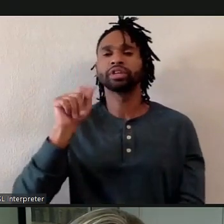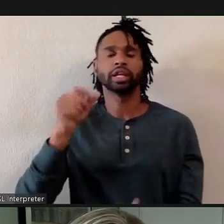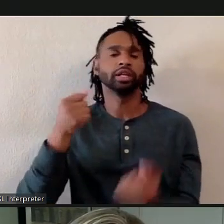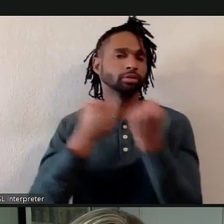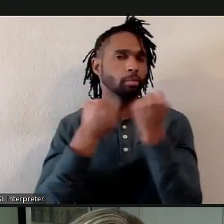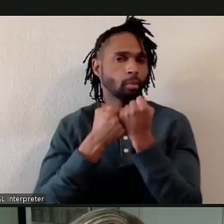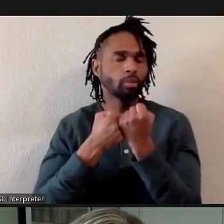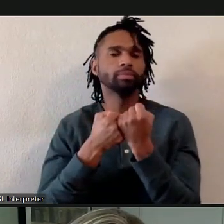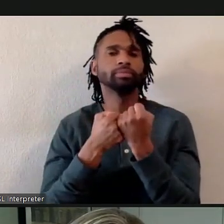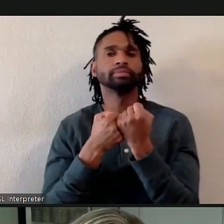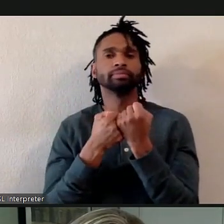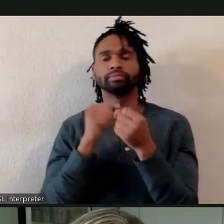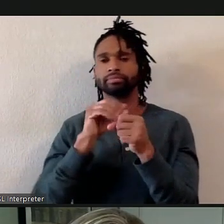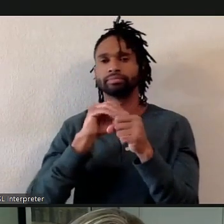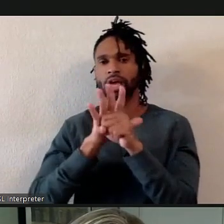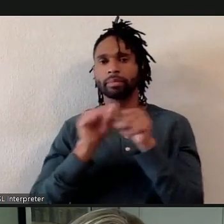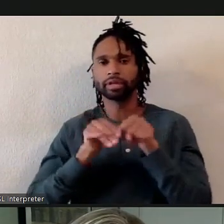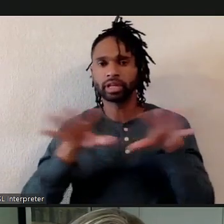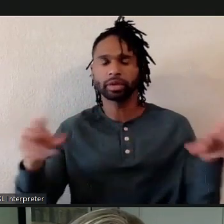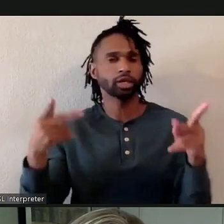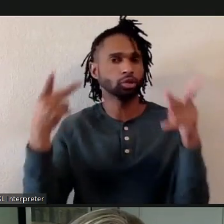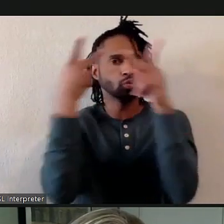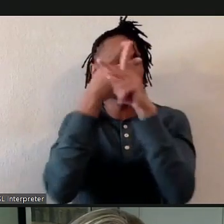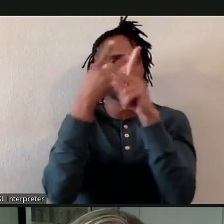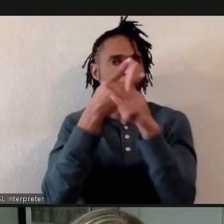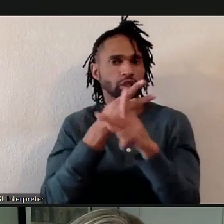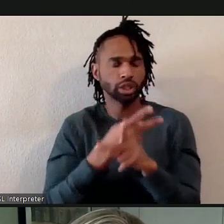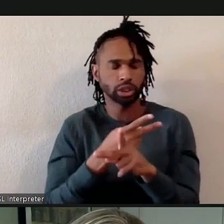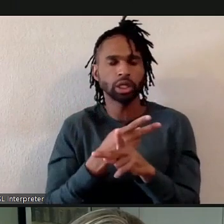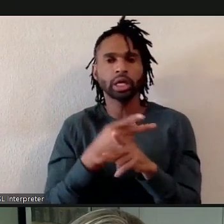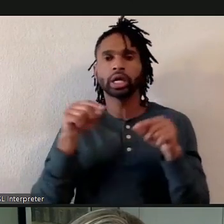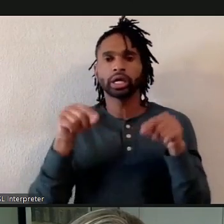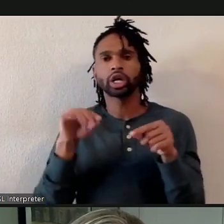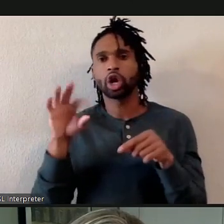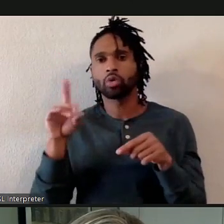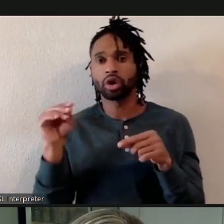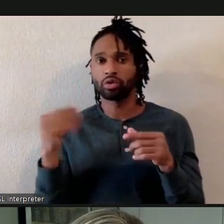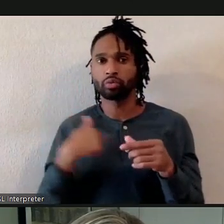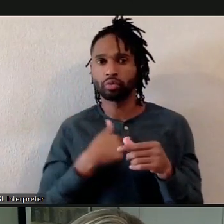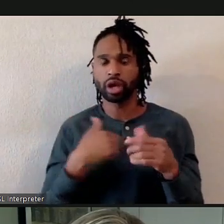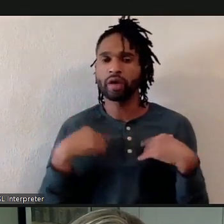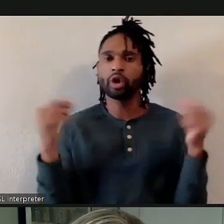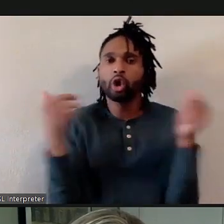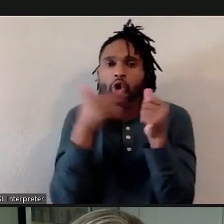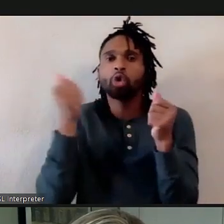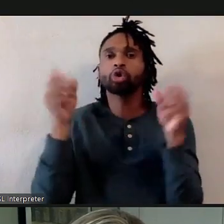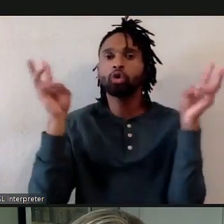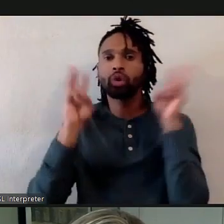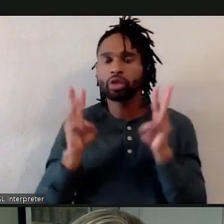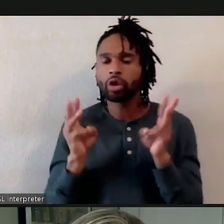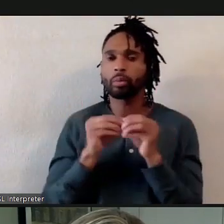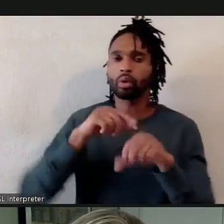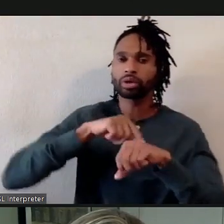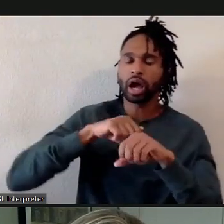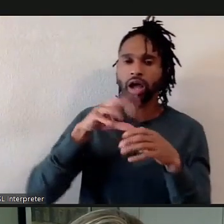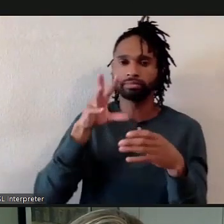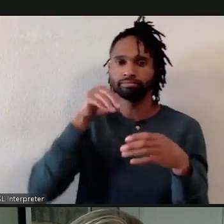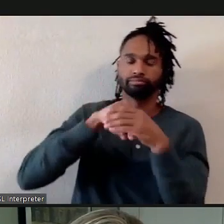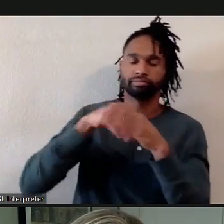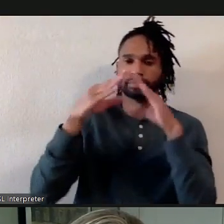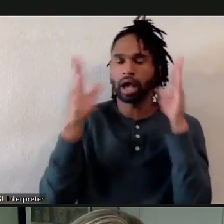the epidemic is worsening. In Colorado, we have colder weather and more time indoors